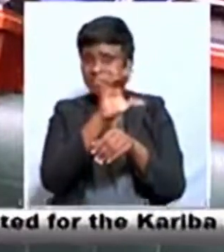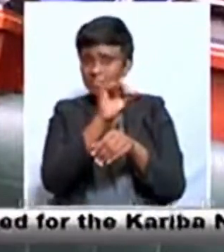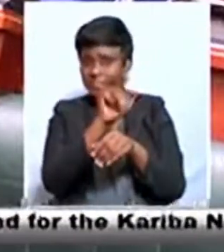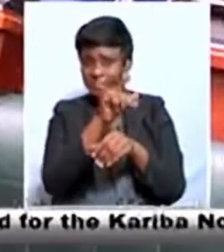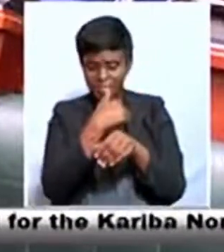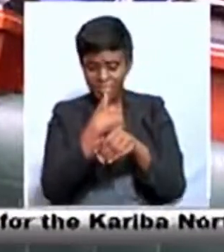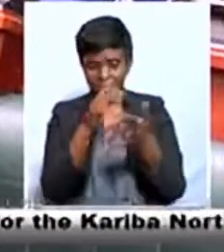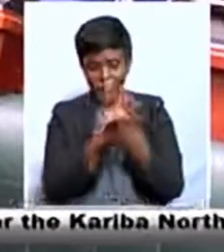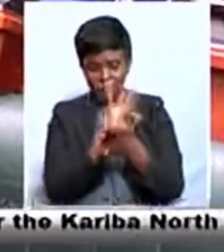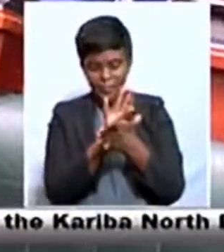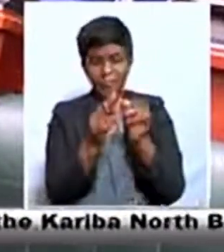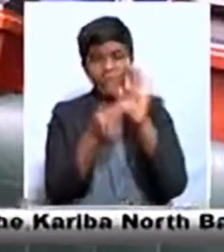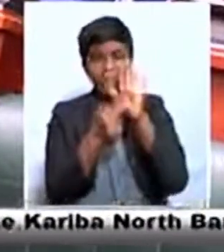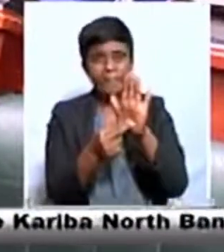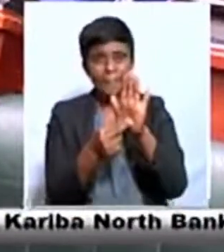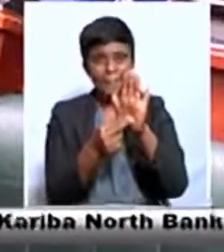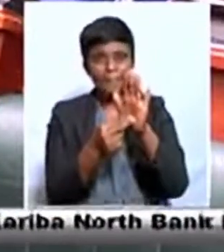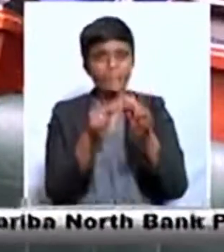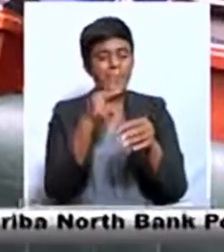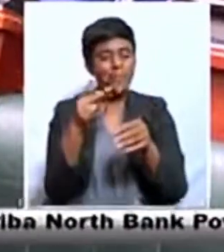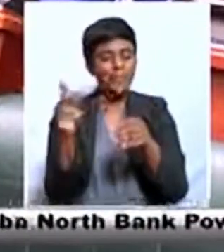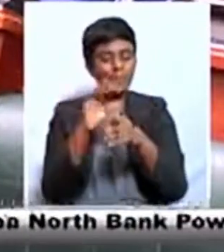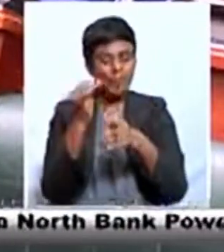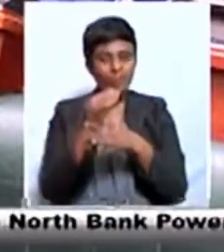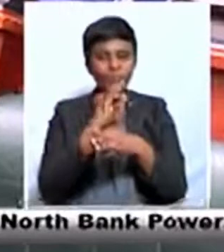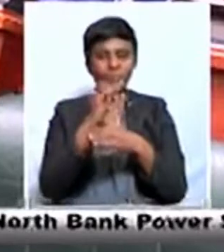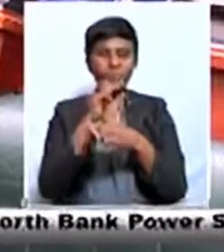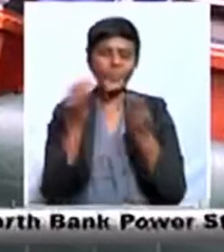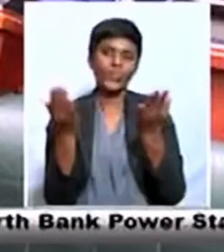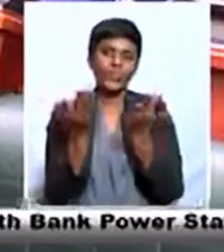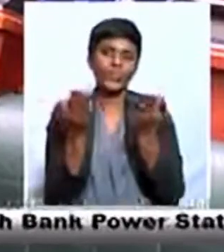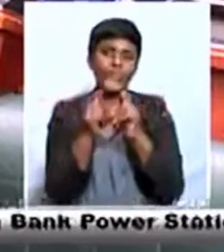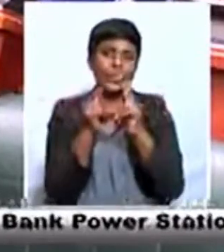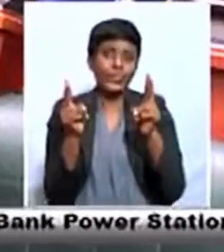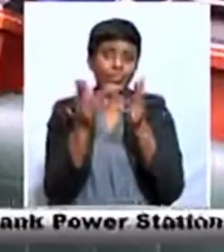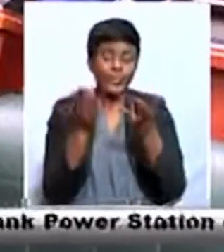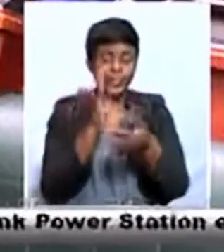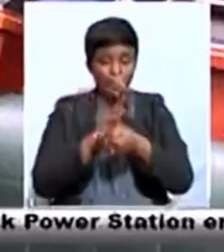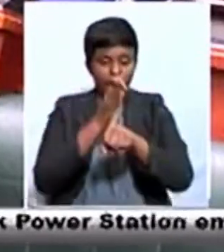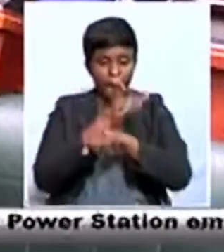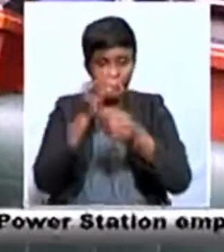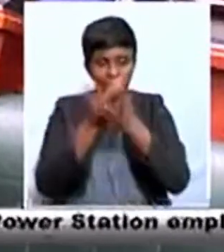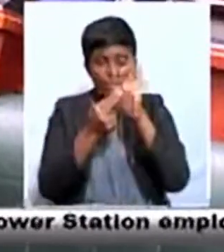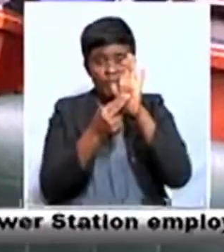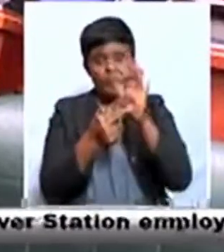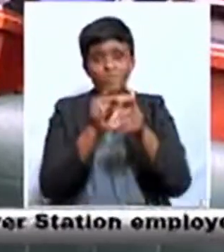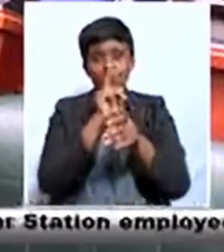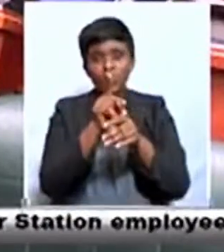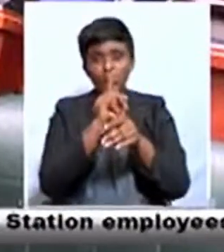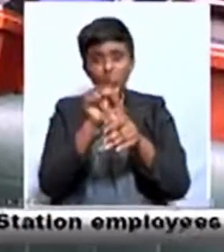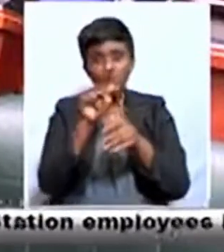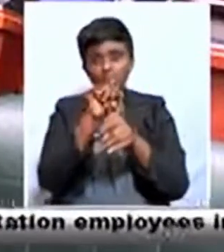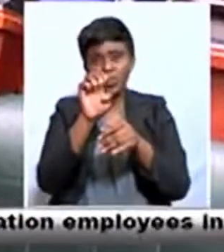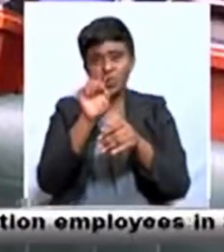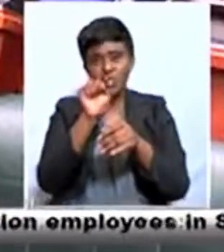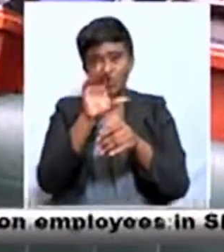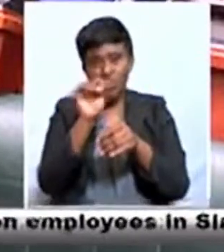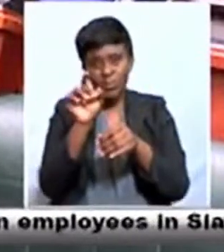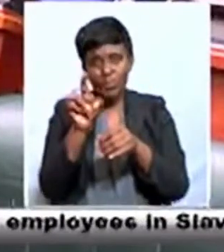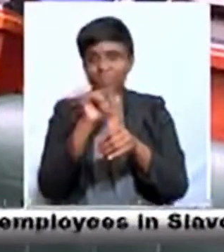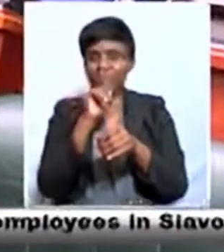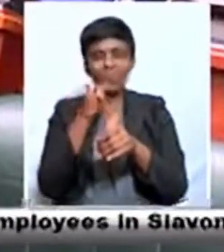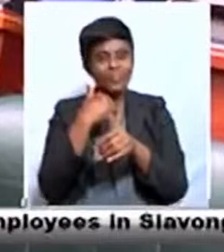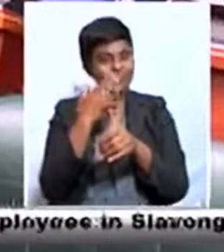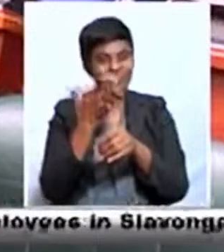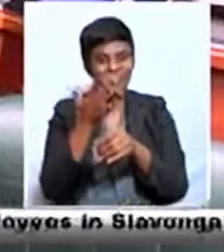title to the property or not. So once that is proven, then ZESCO is not doing anything illegal. And I don't think